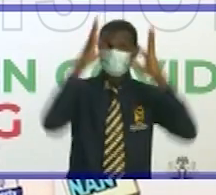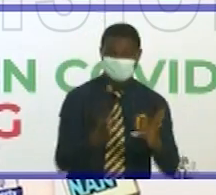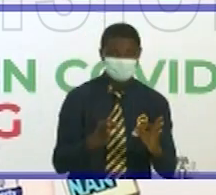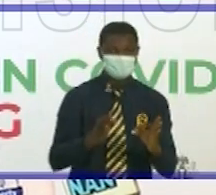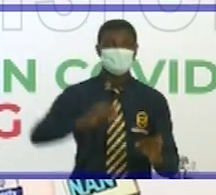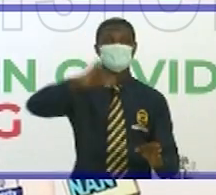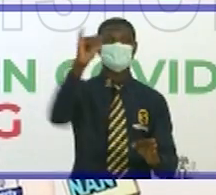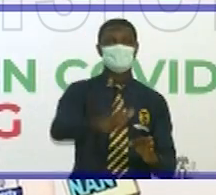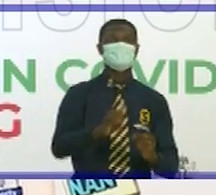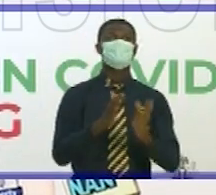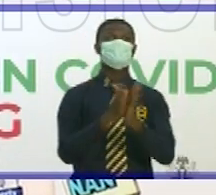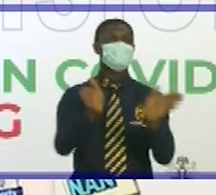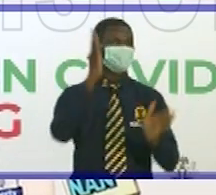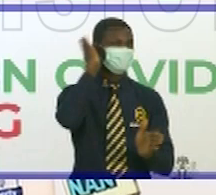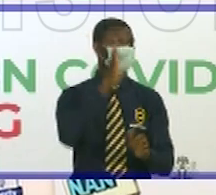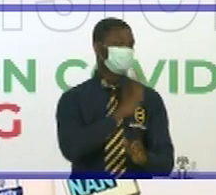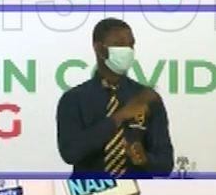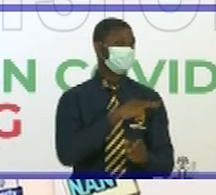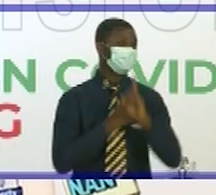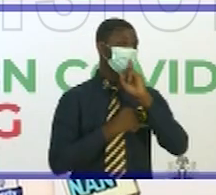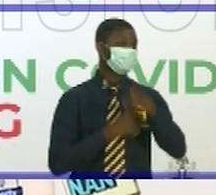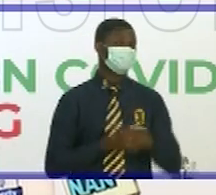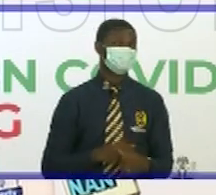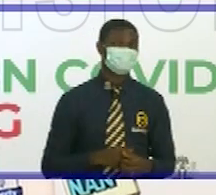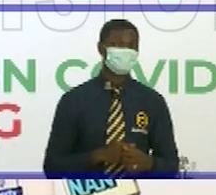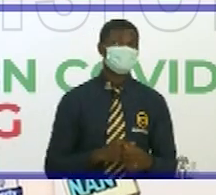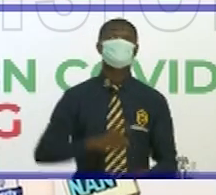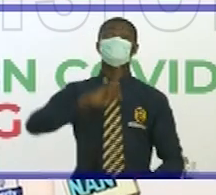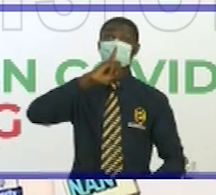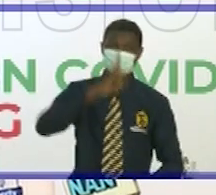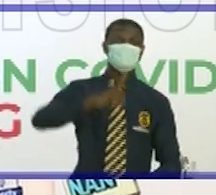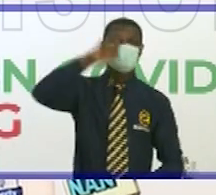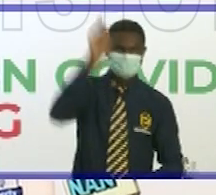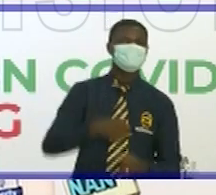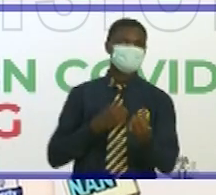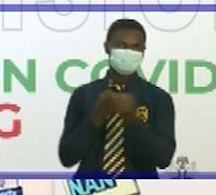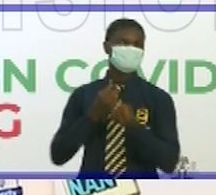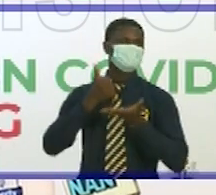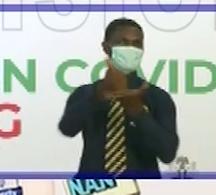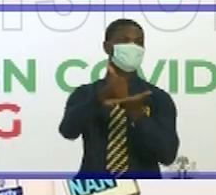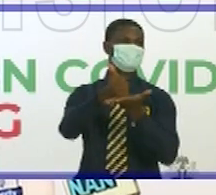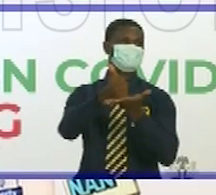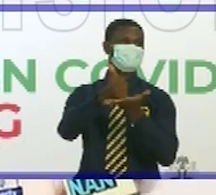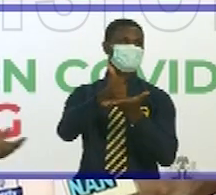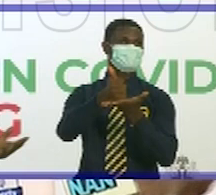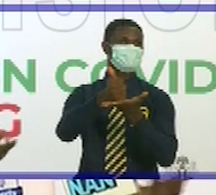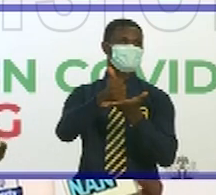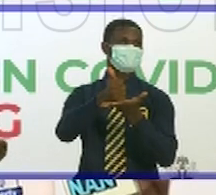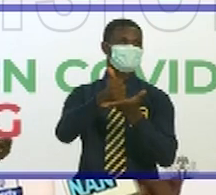the public that this can be of help, truly it should be of help. Even the